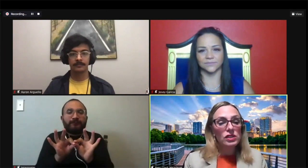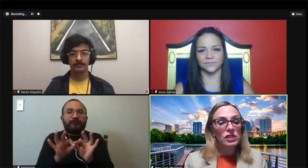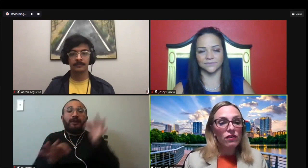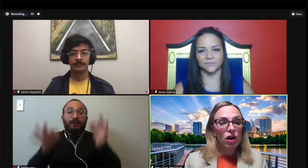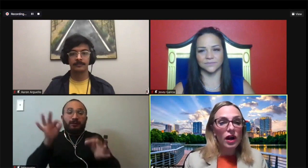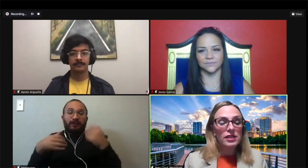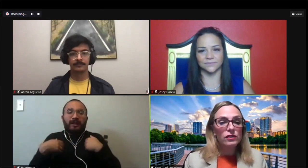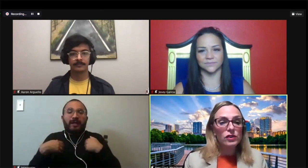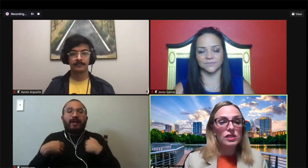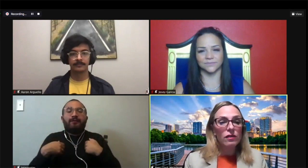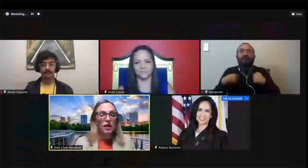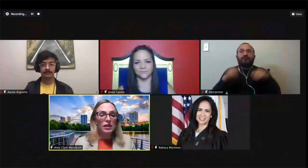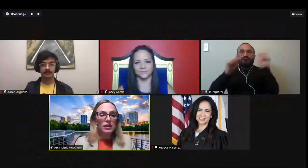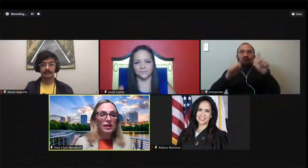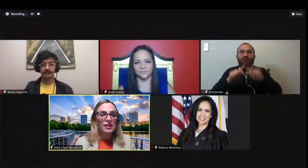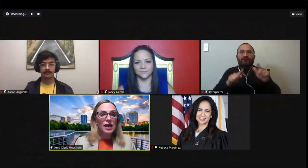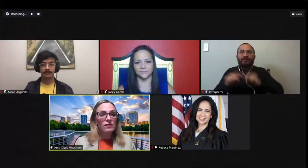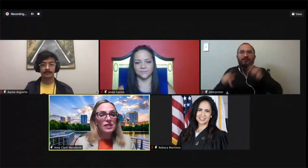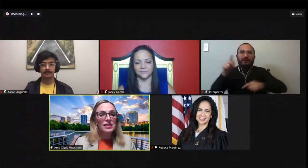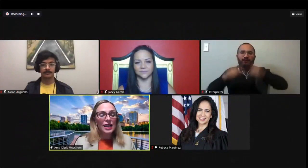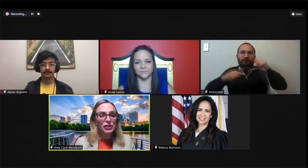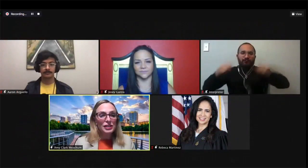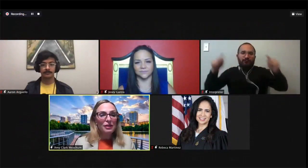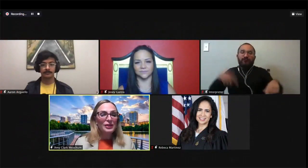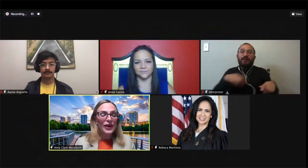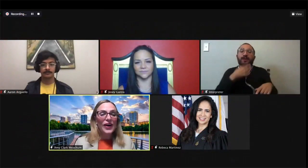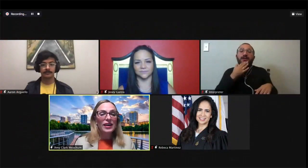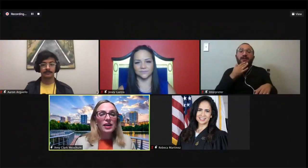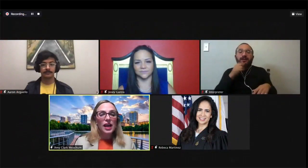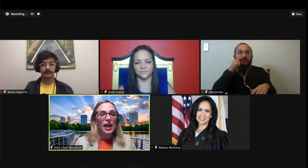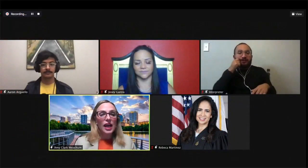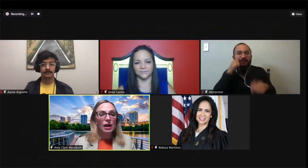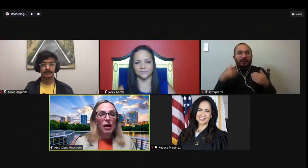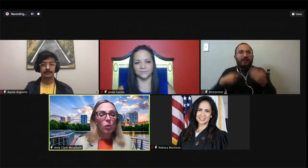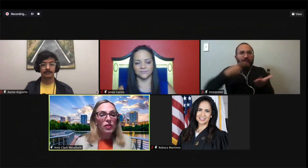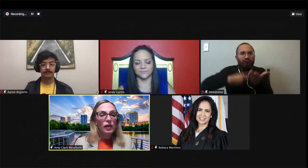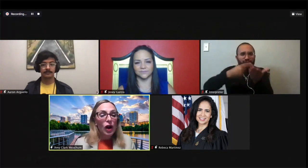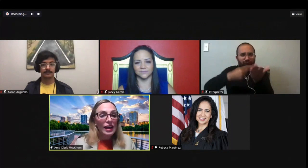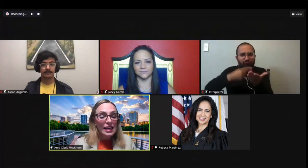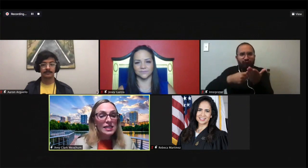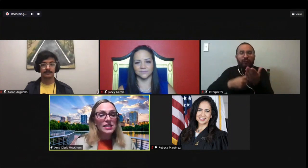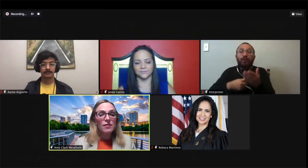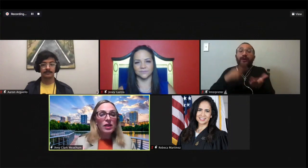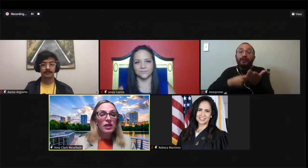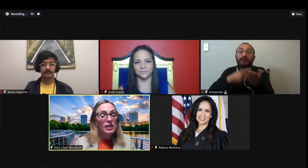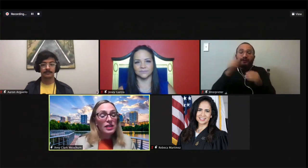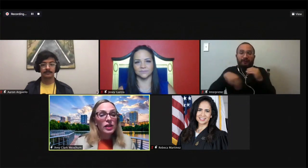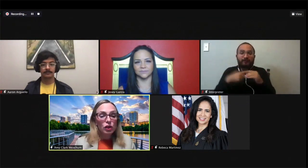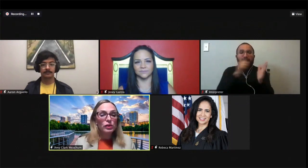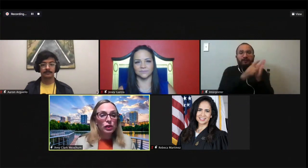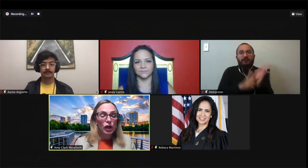to have diversity of thought, diversity of opinion, to have discussion about the law and about what the law is.